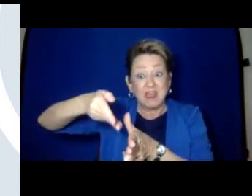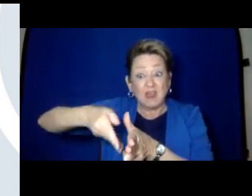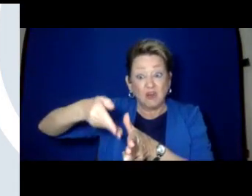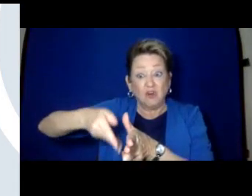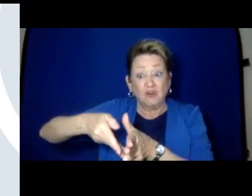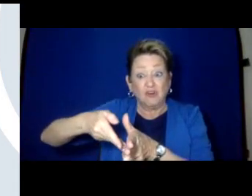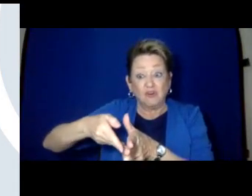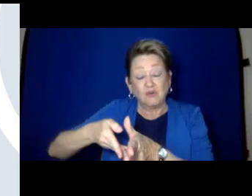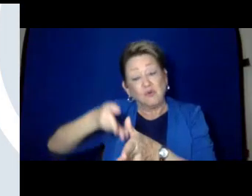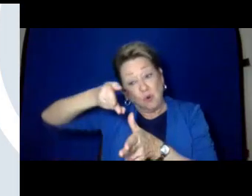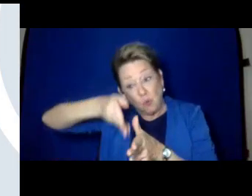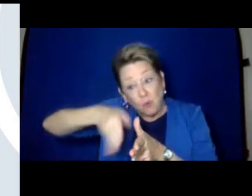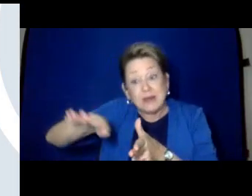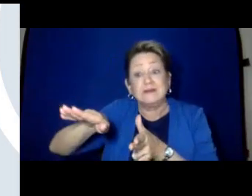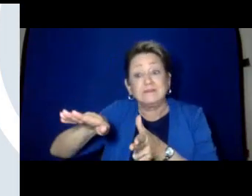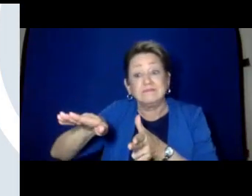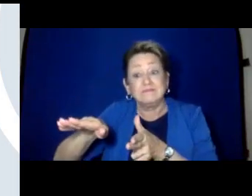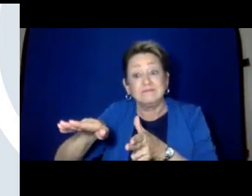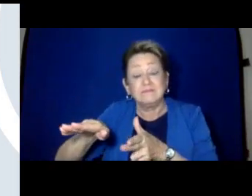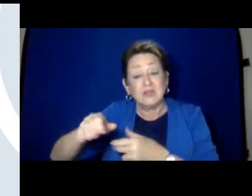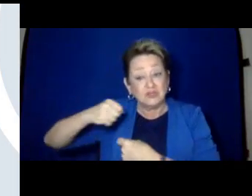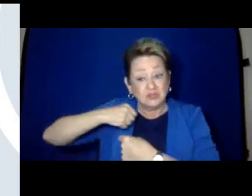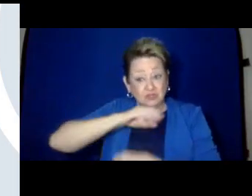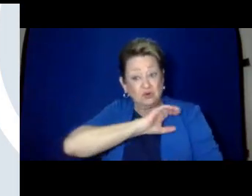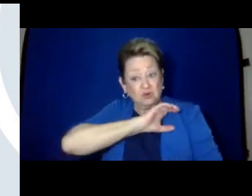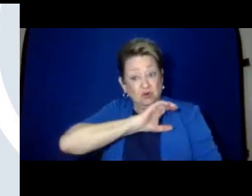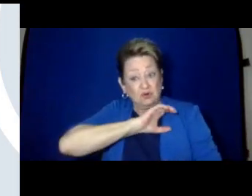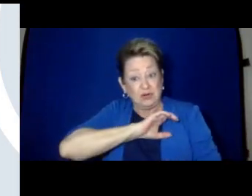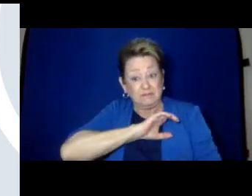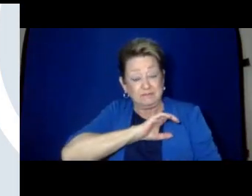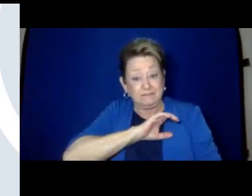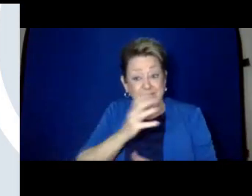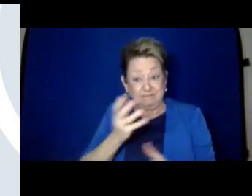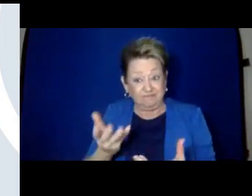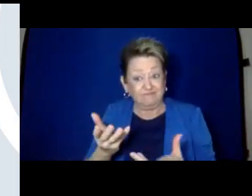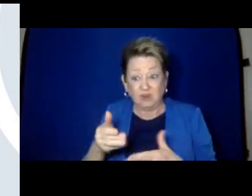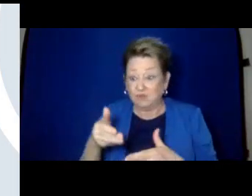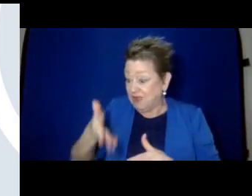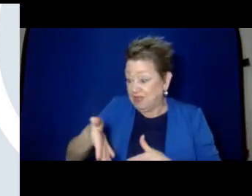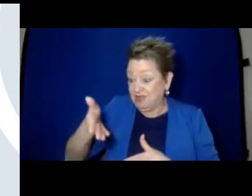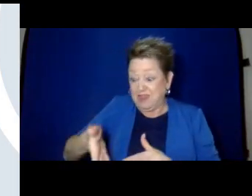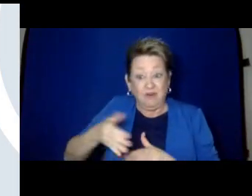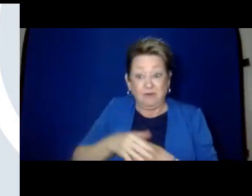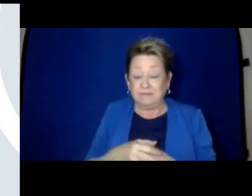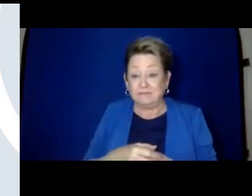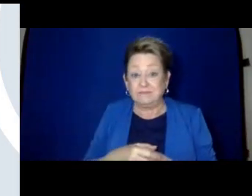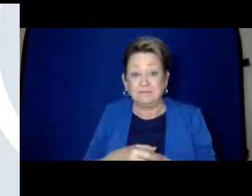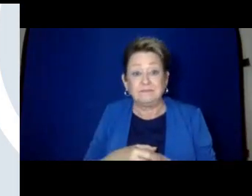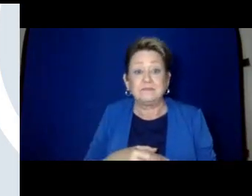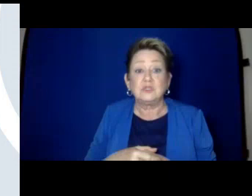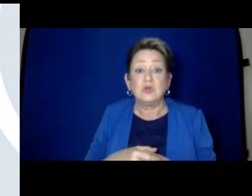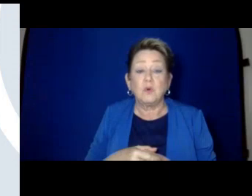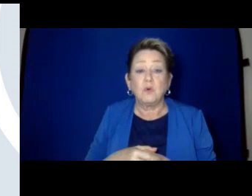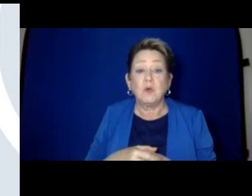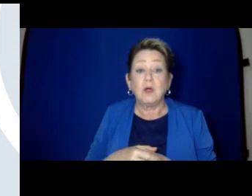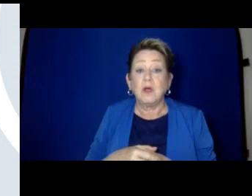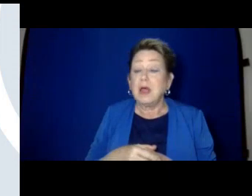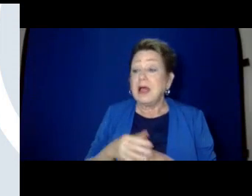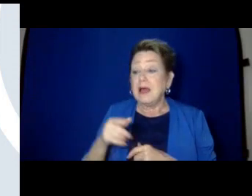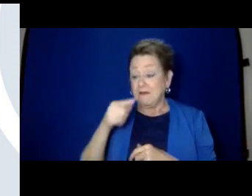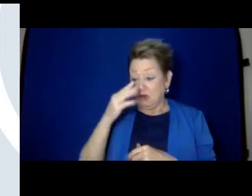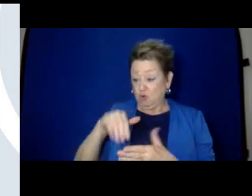to the gate. So as far as the operations at the airport, it's not necessarily an added travel time